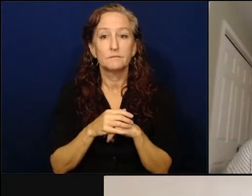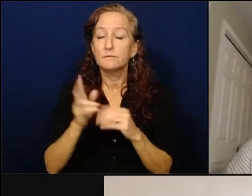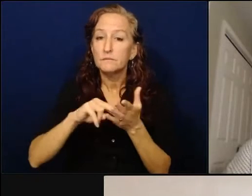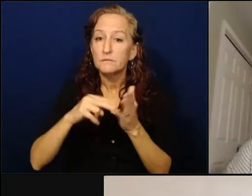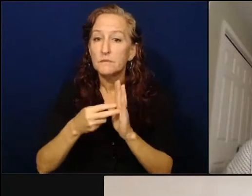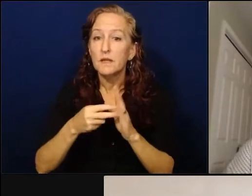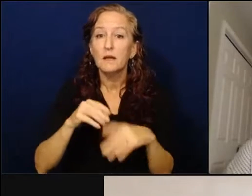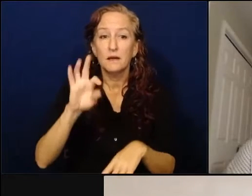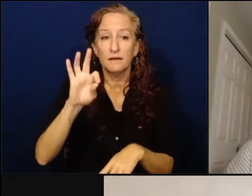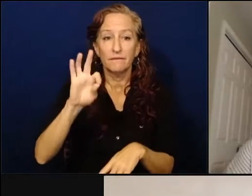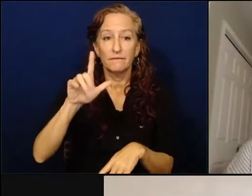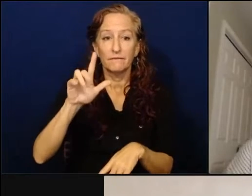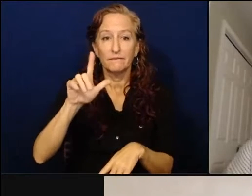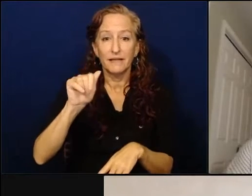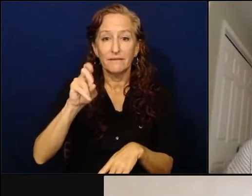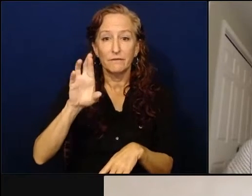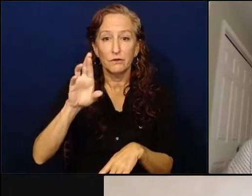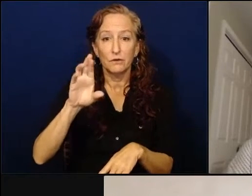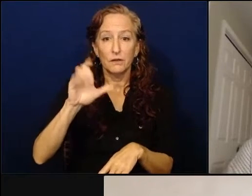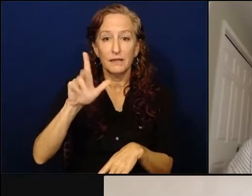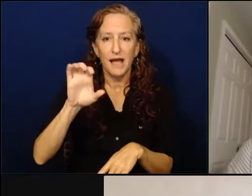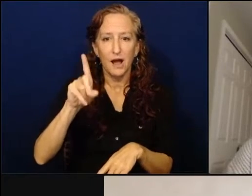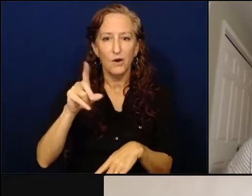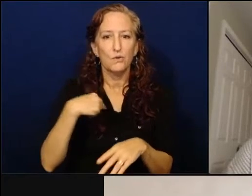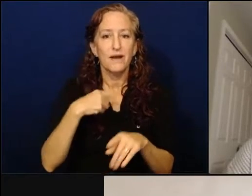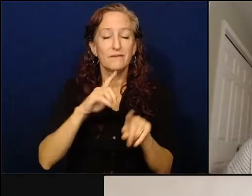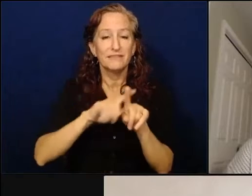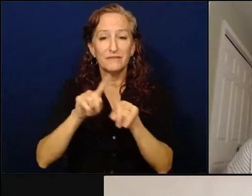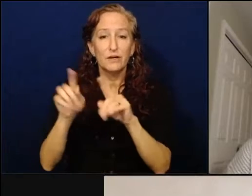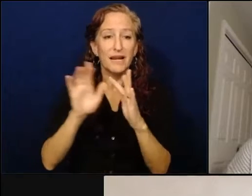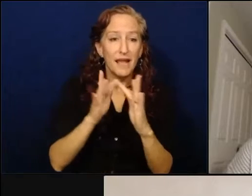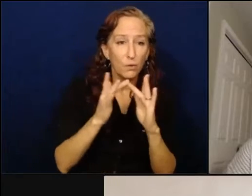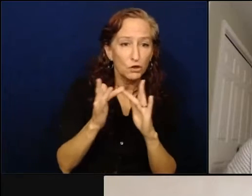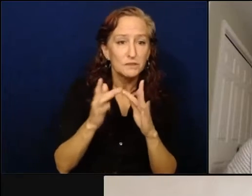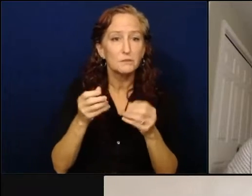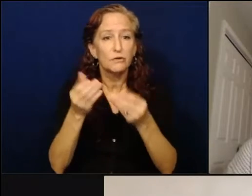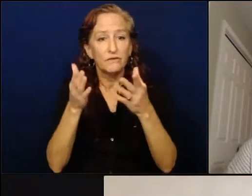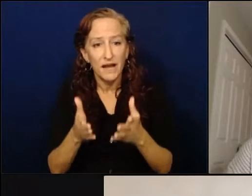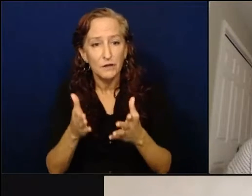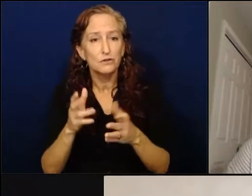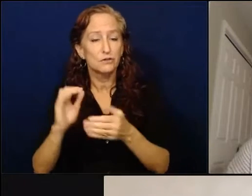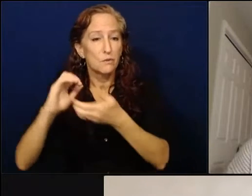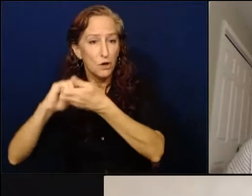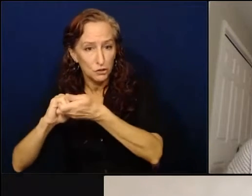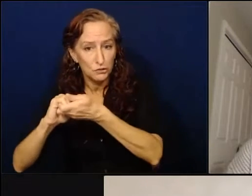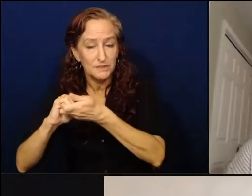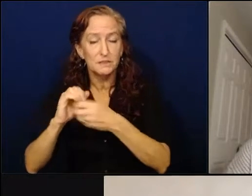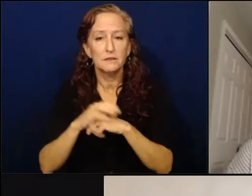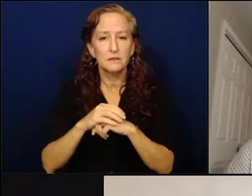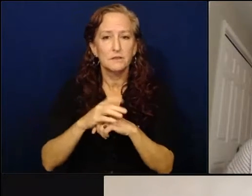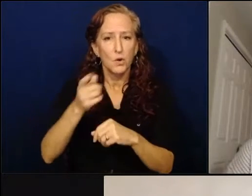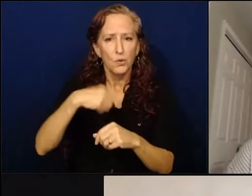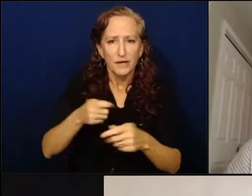Flavor Cloud as the largest cross-border network of carriers and providers and partners. And so really dealing with